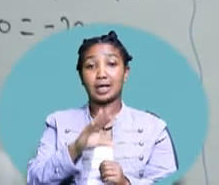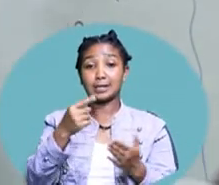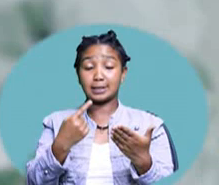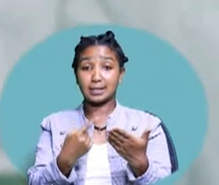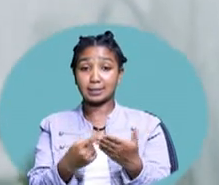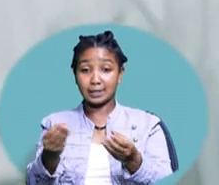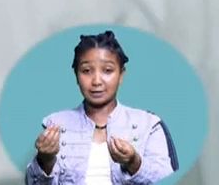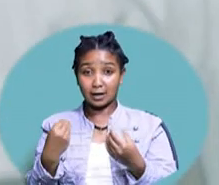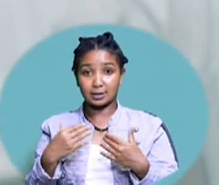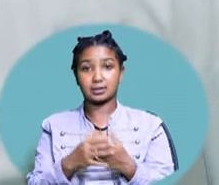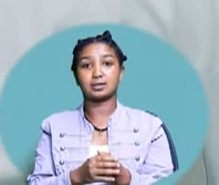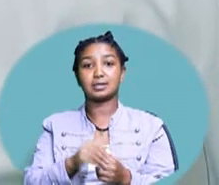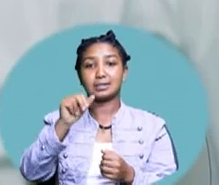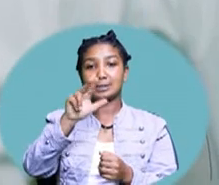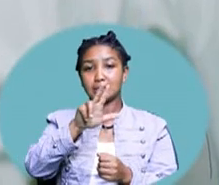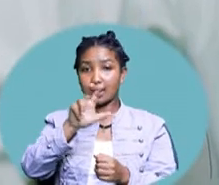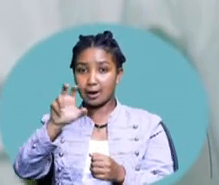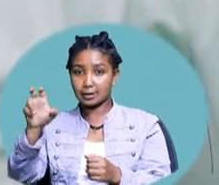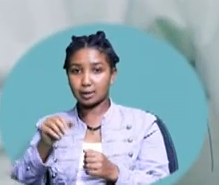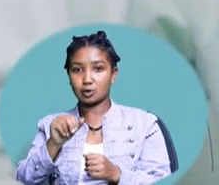0.8. And this gives us